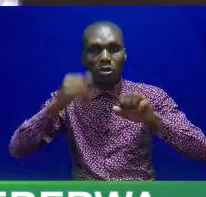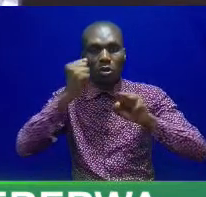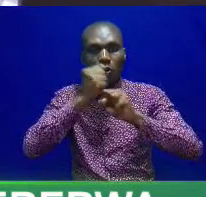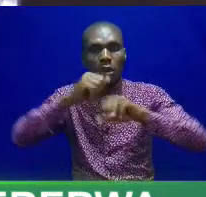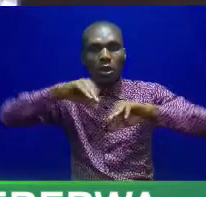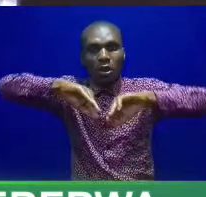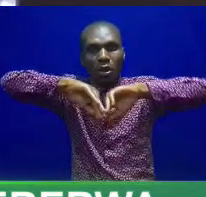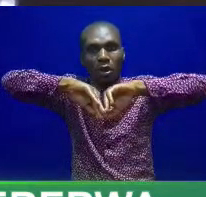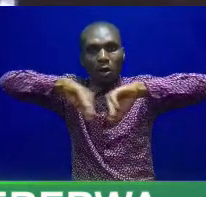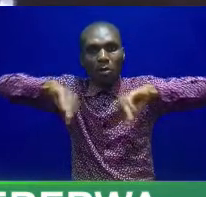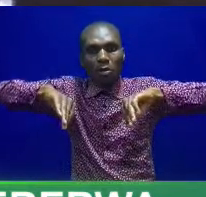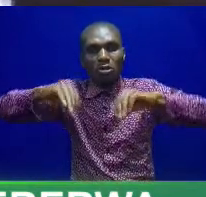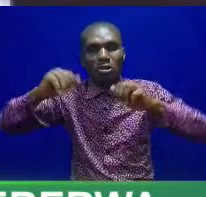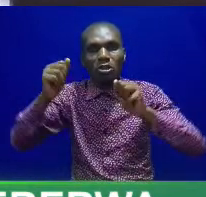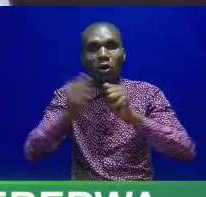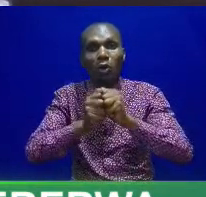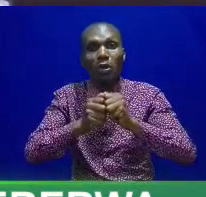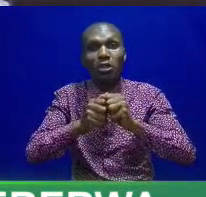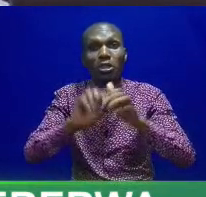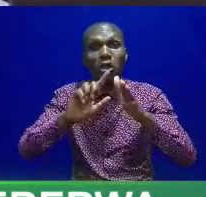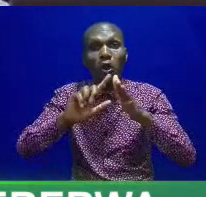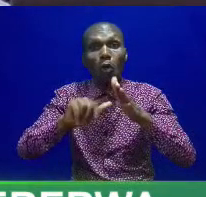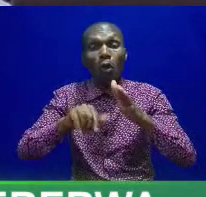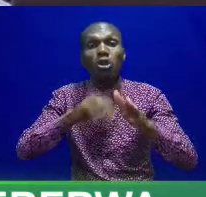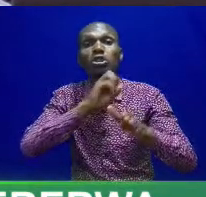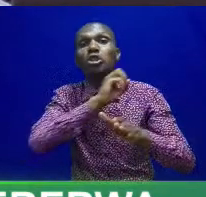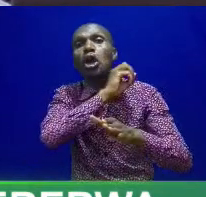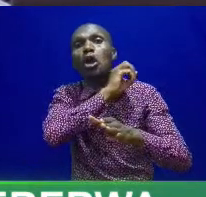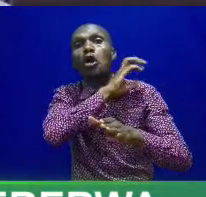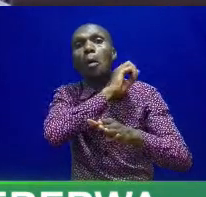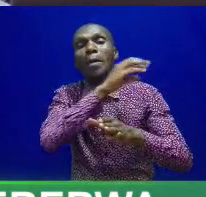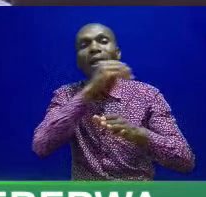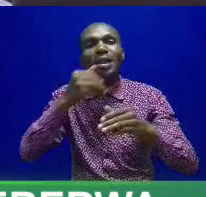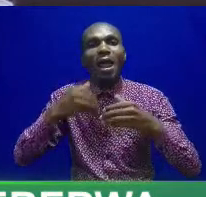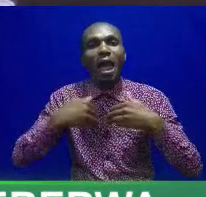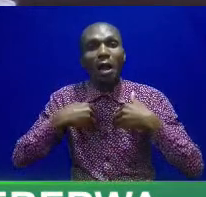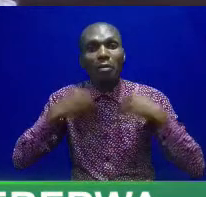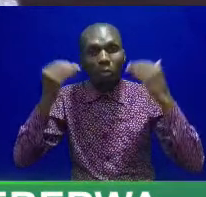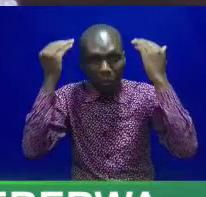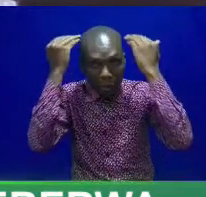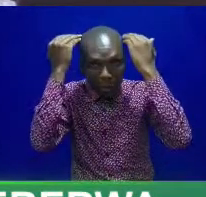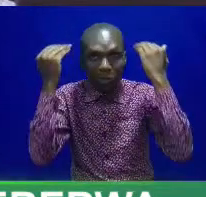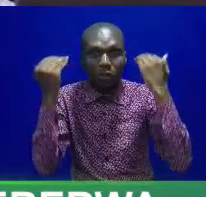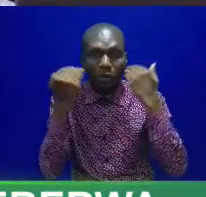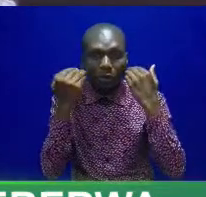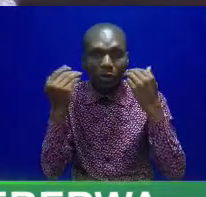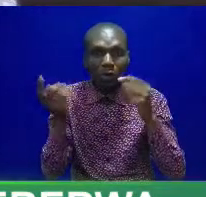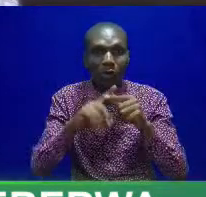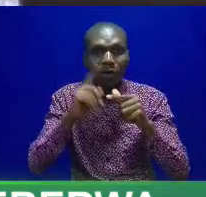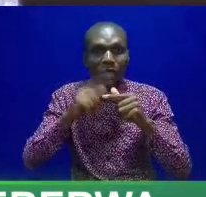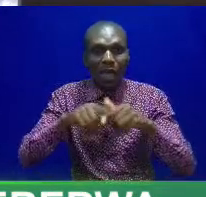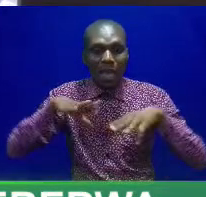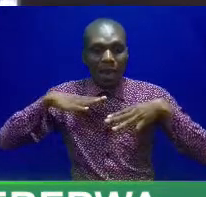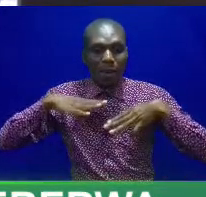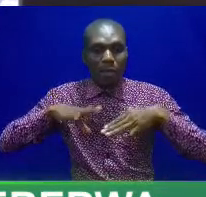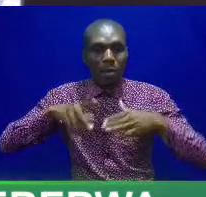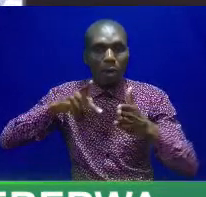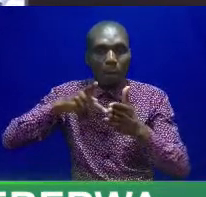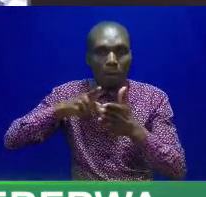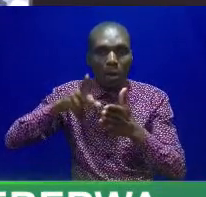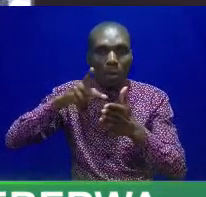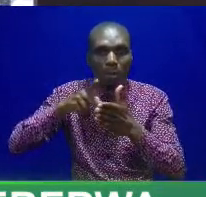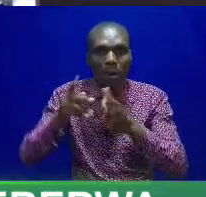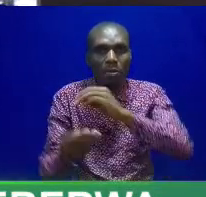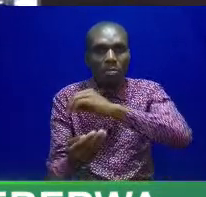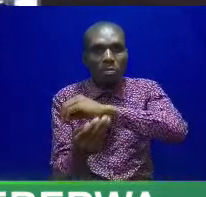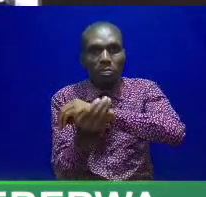kubwatikane chingwana chabete chikobekwa aseke gamberekyo kubwatikananga nigo abanto bale koyegwa chibesa obo ibibwe